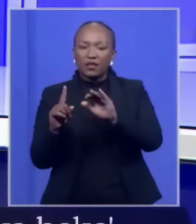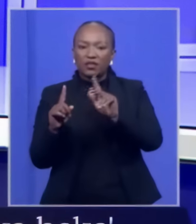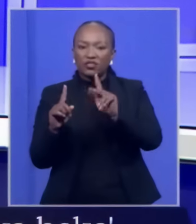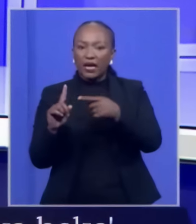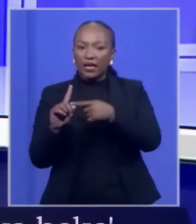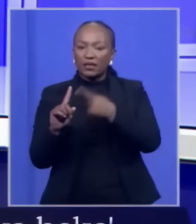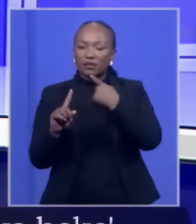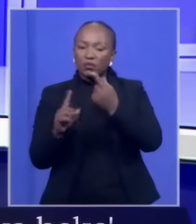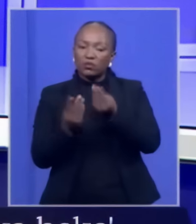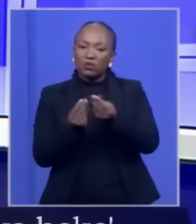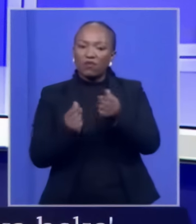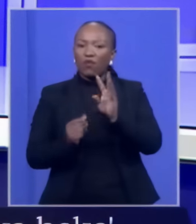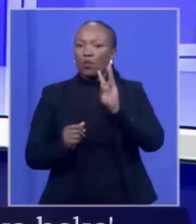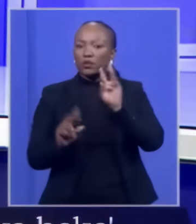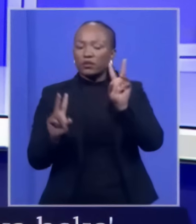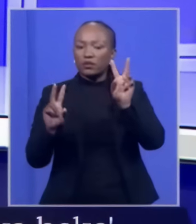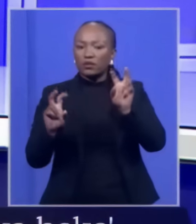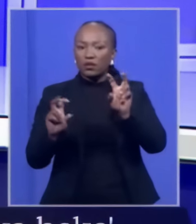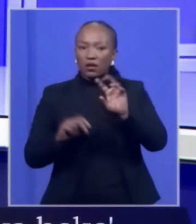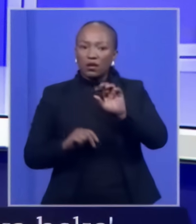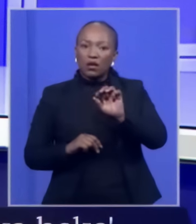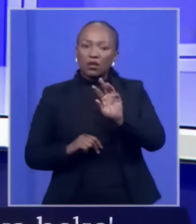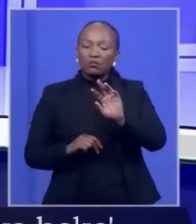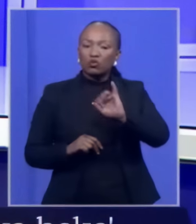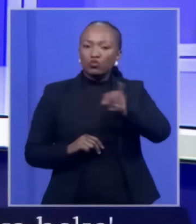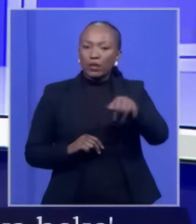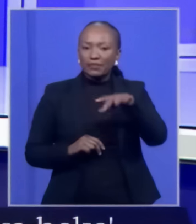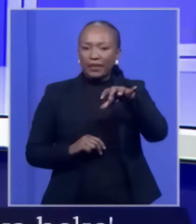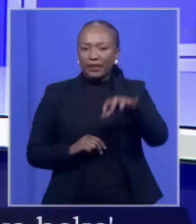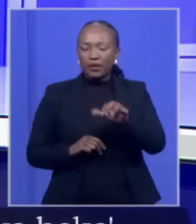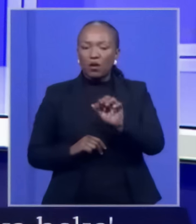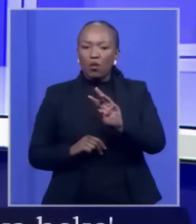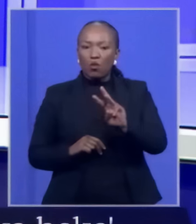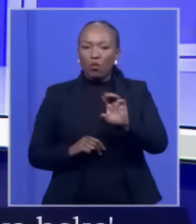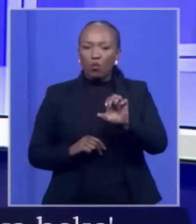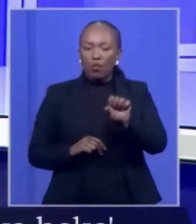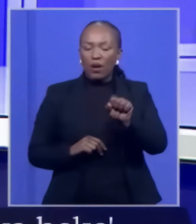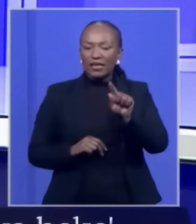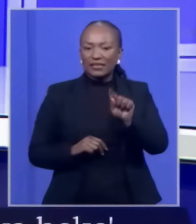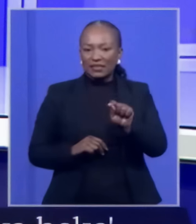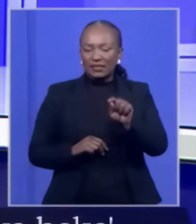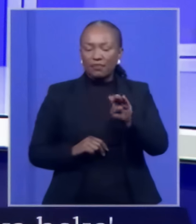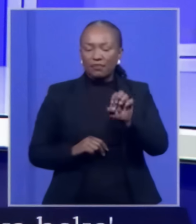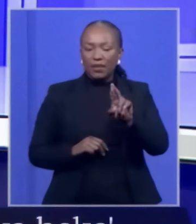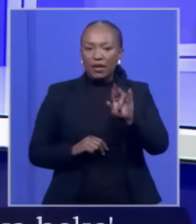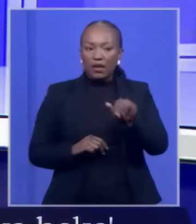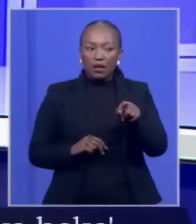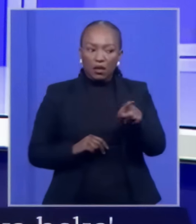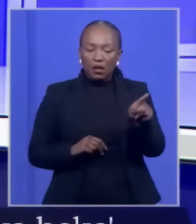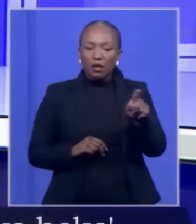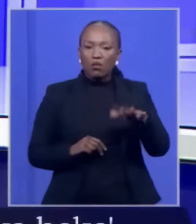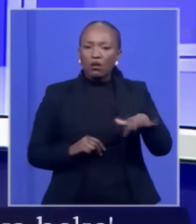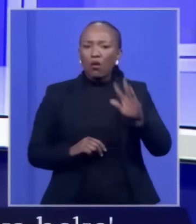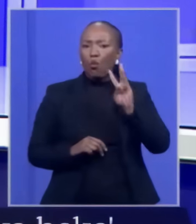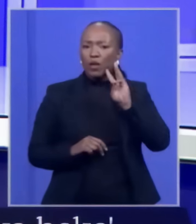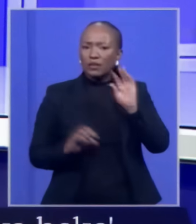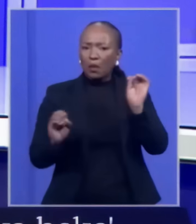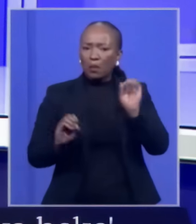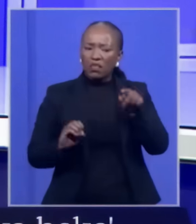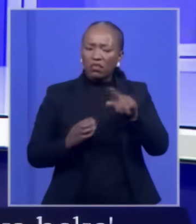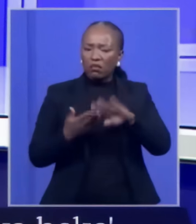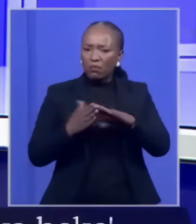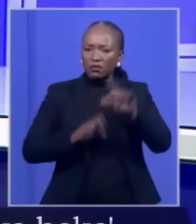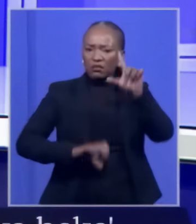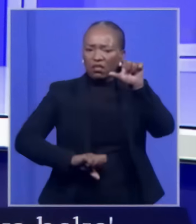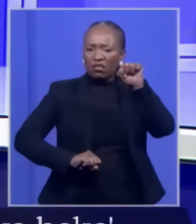ka Johannesburg. Badudi ba thubile ditsela go fiša dithaere le go fotša maswi ka mogantong wa metsi. Ba bolela gore ke tekano ya beke ba